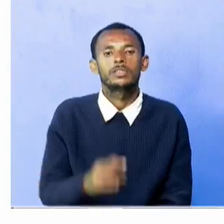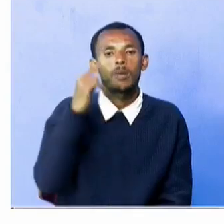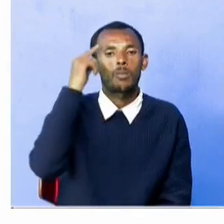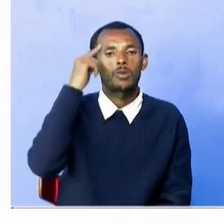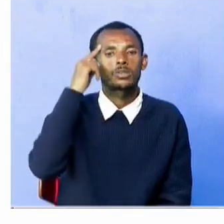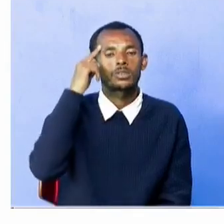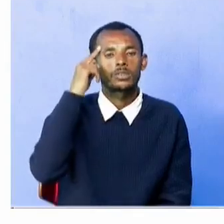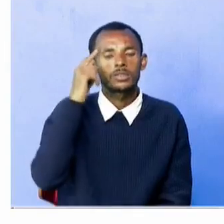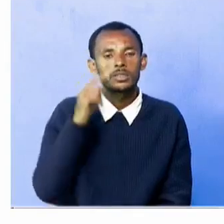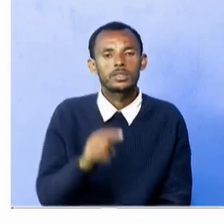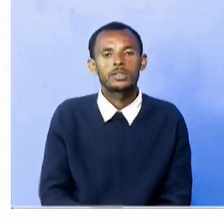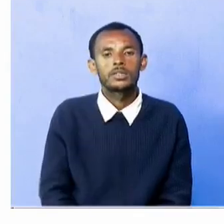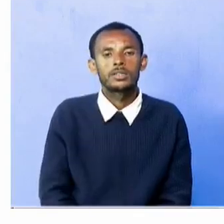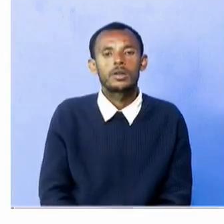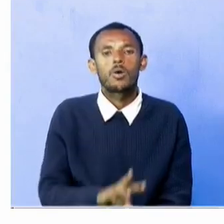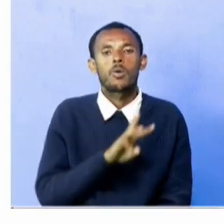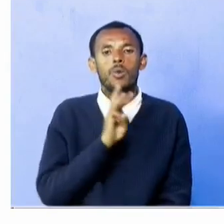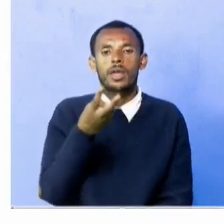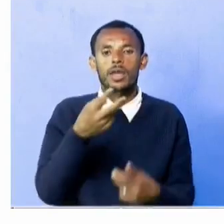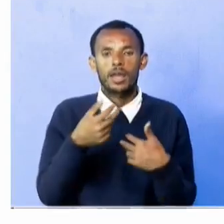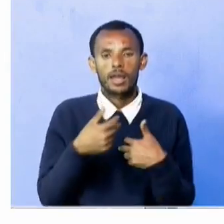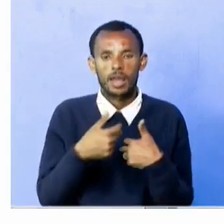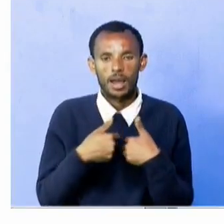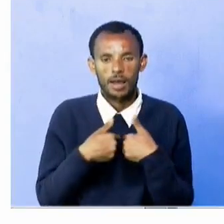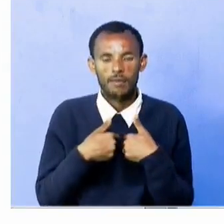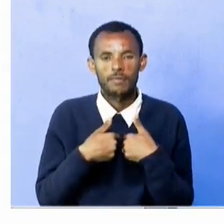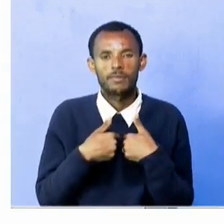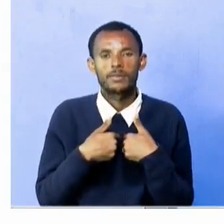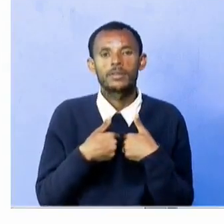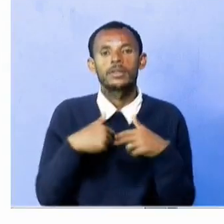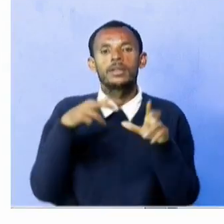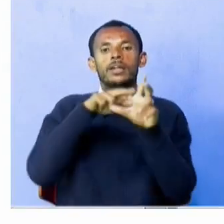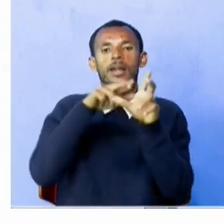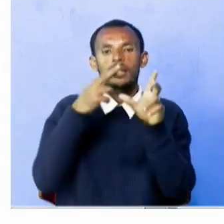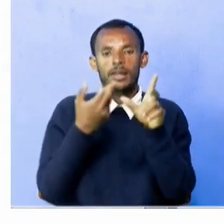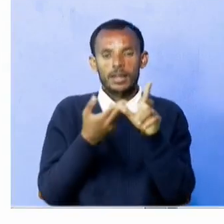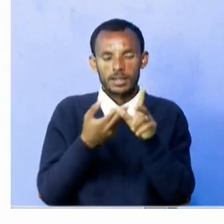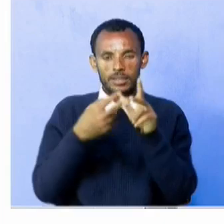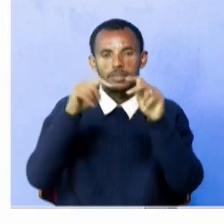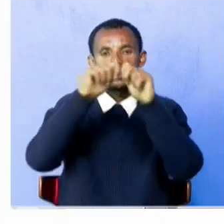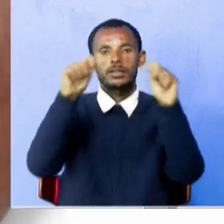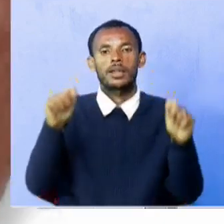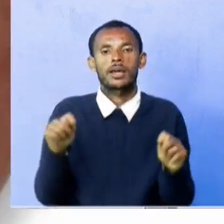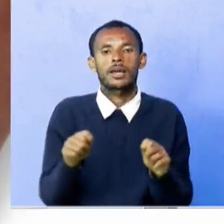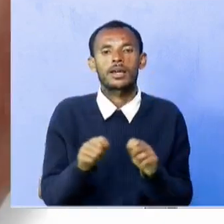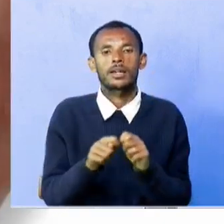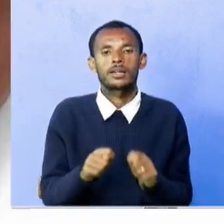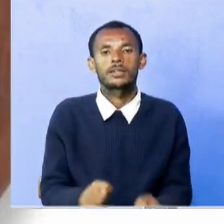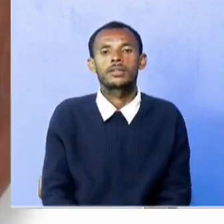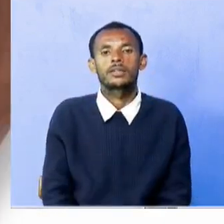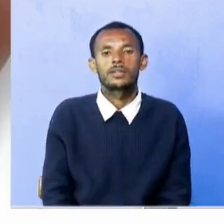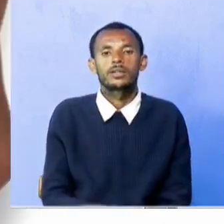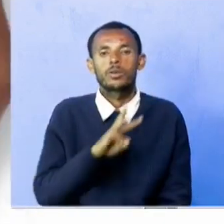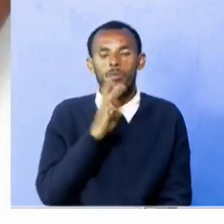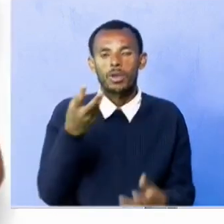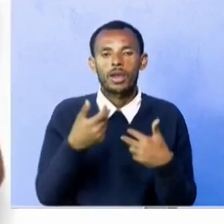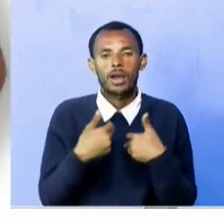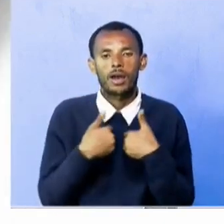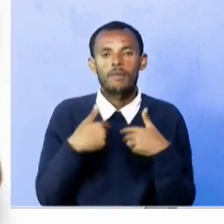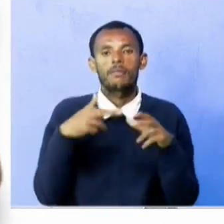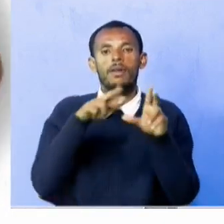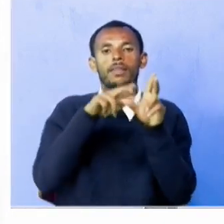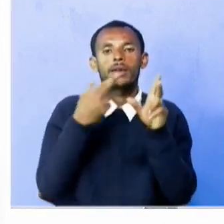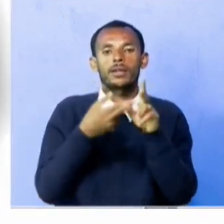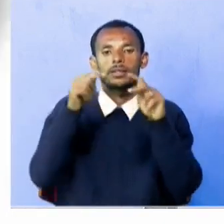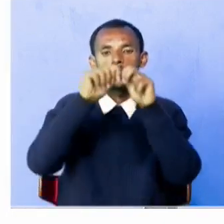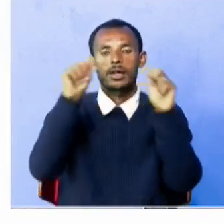Suppose we have a certain right angle triangle, okay? Suppose we have a certain right angle